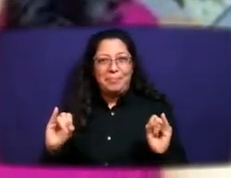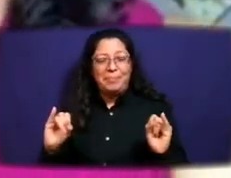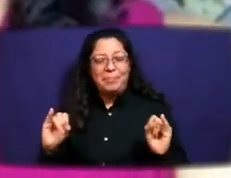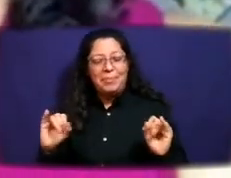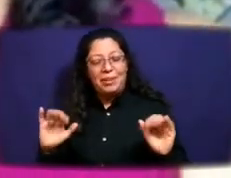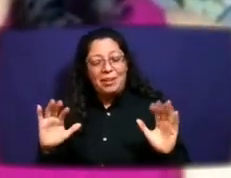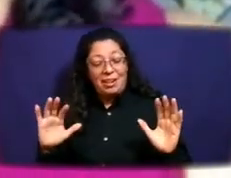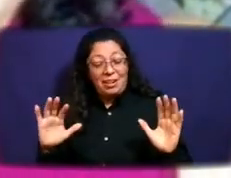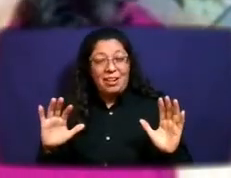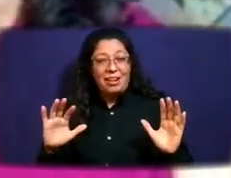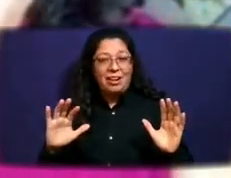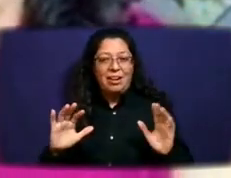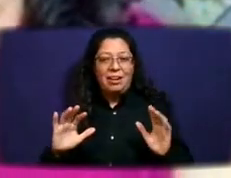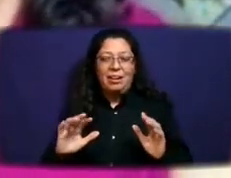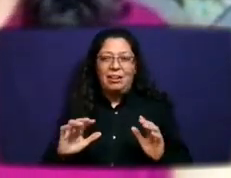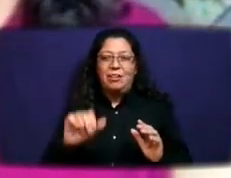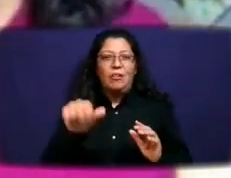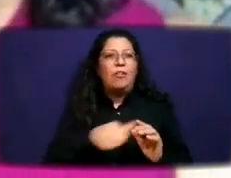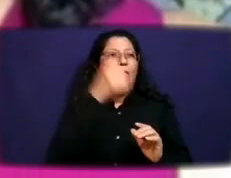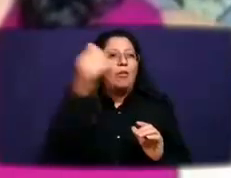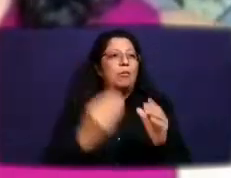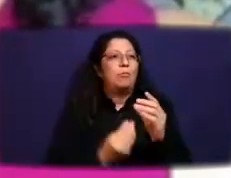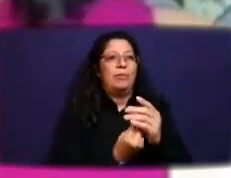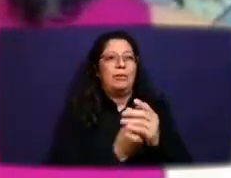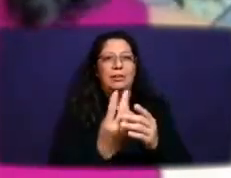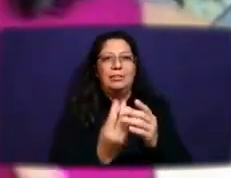Then the other plants grew too.